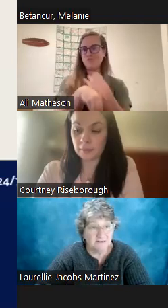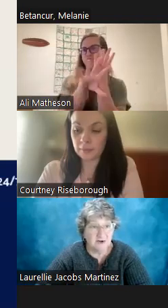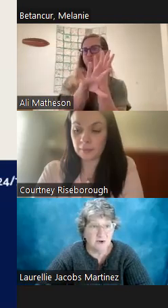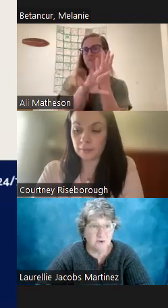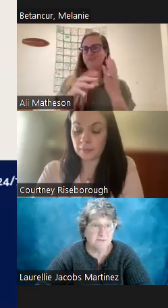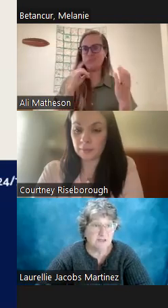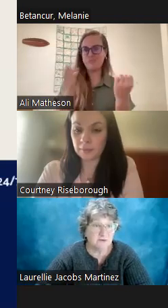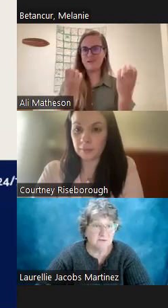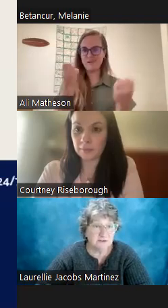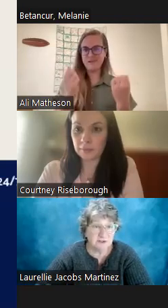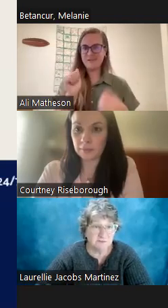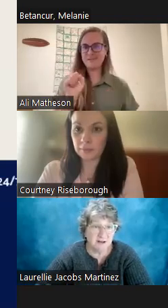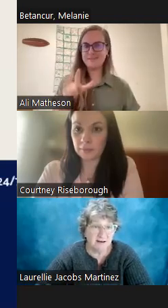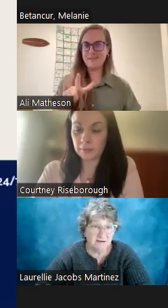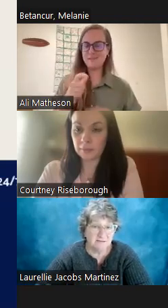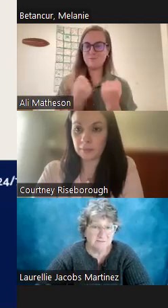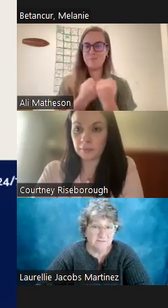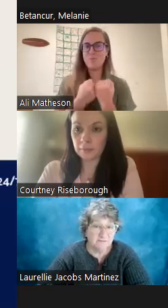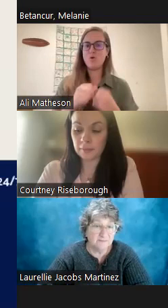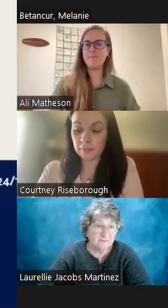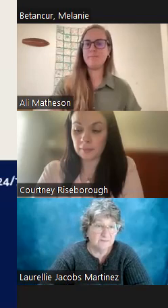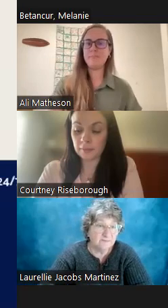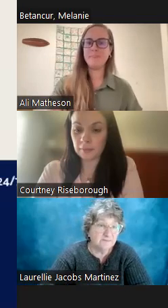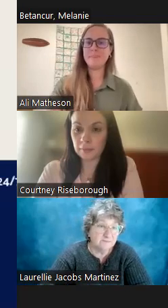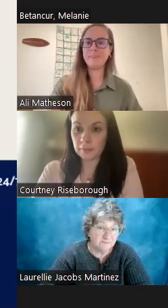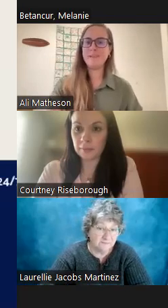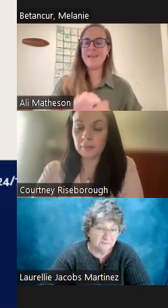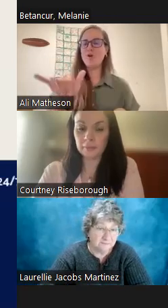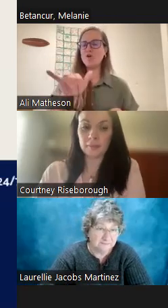That's very new. That service has just been added.